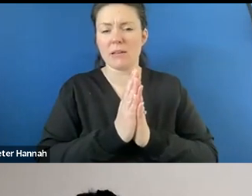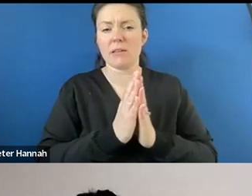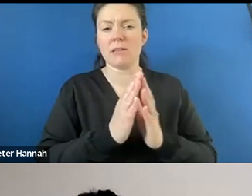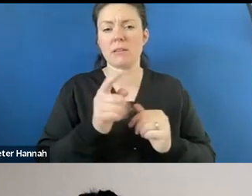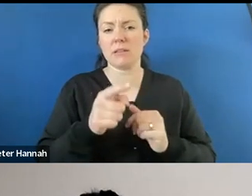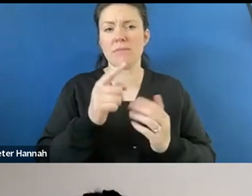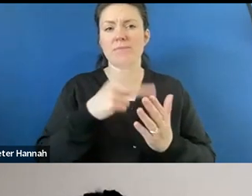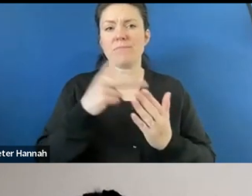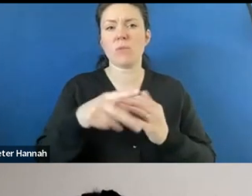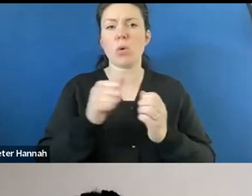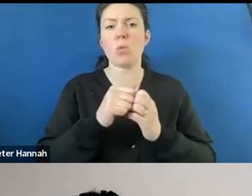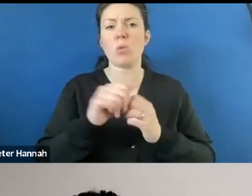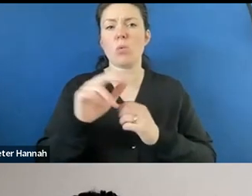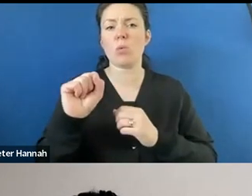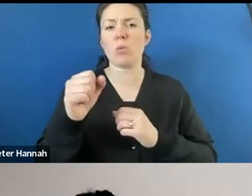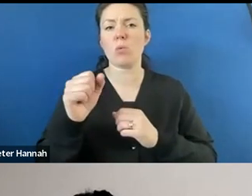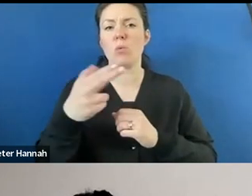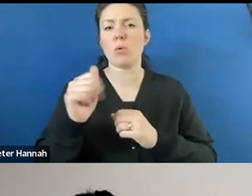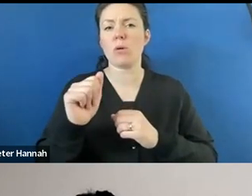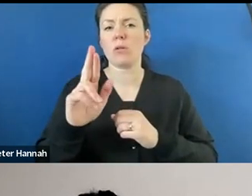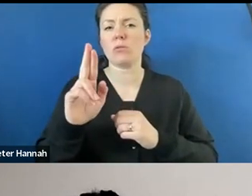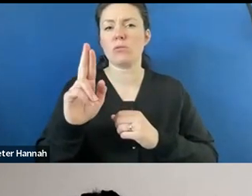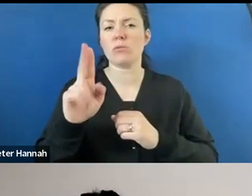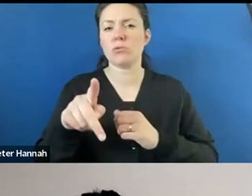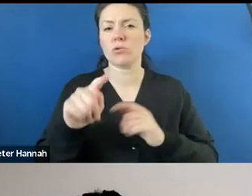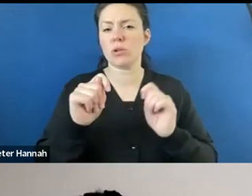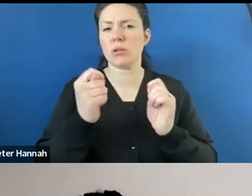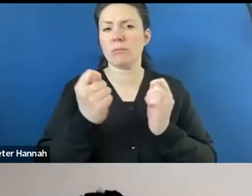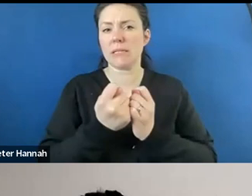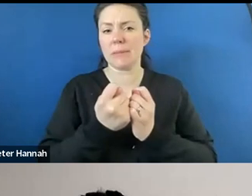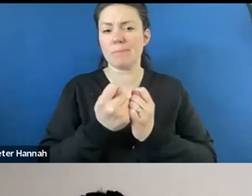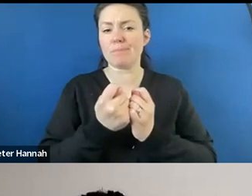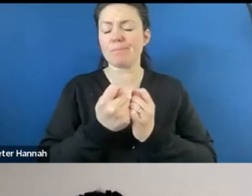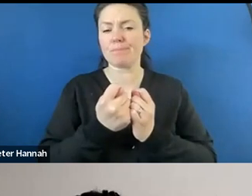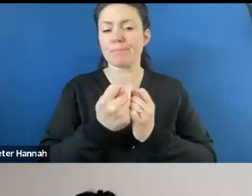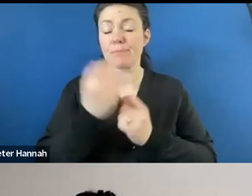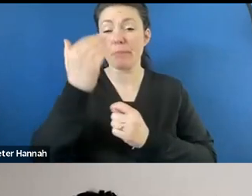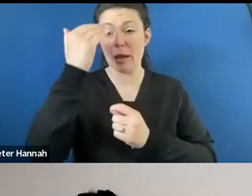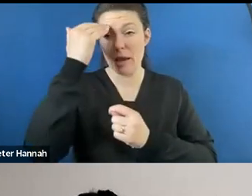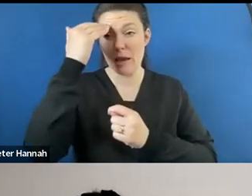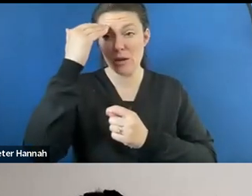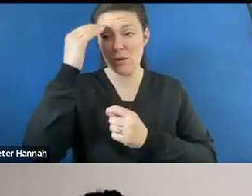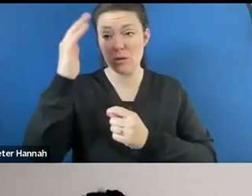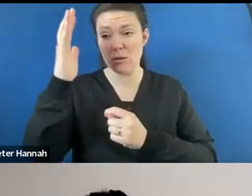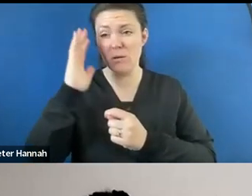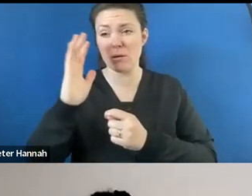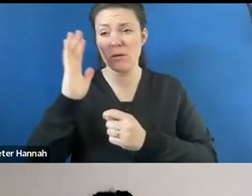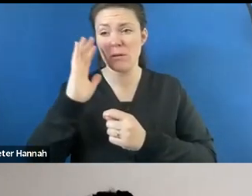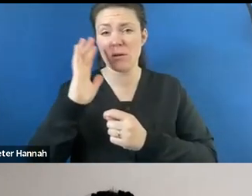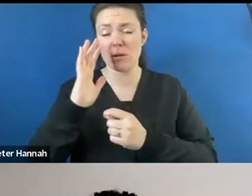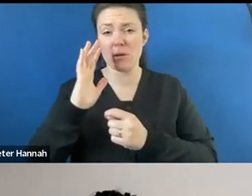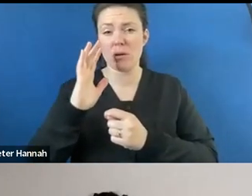SART team. And I know in the past, before we get a SART, there was a